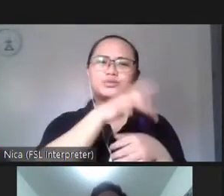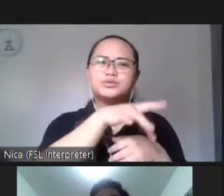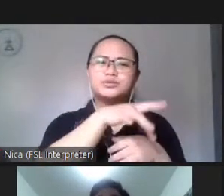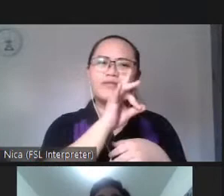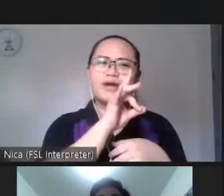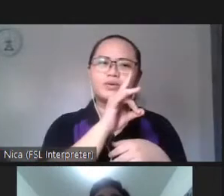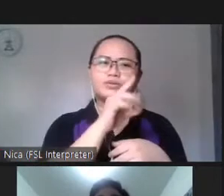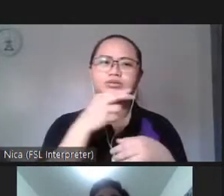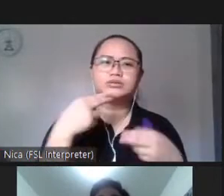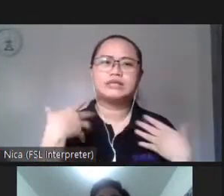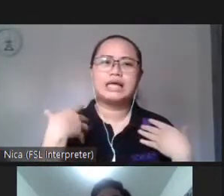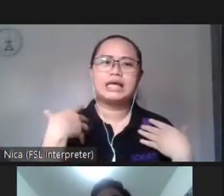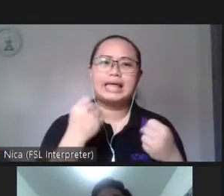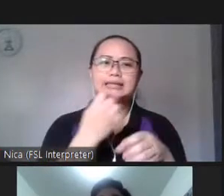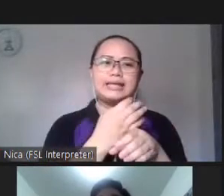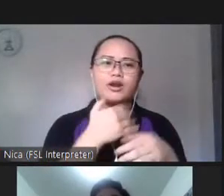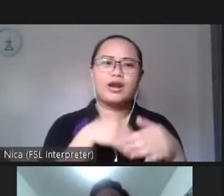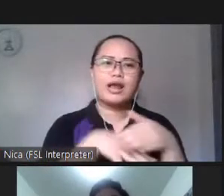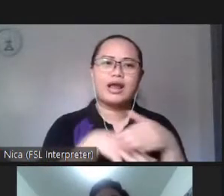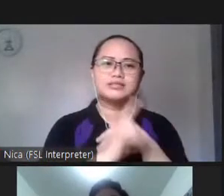After High-End documentary?